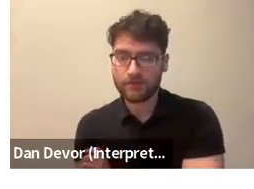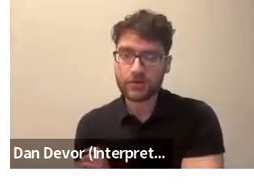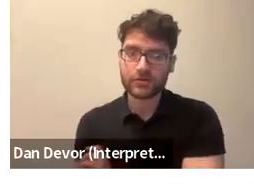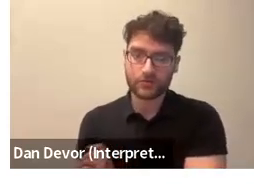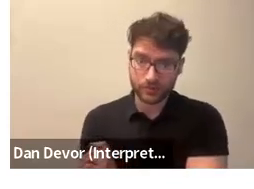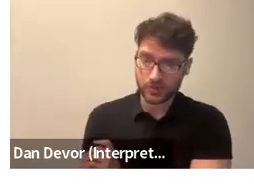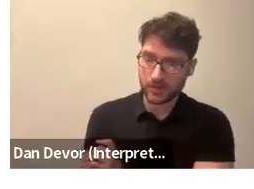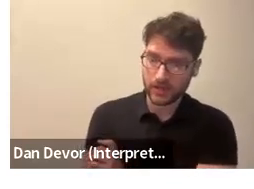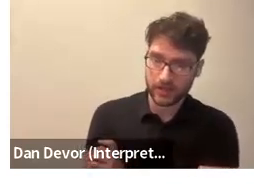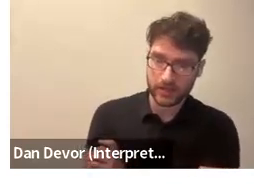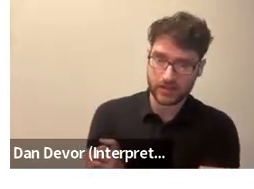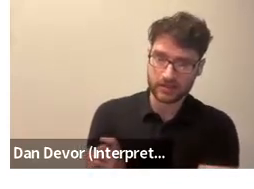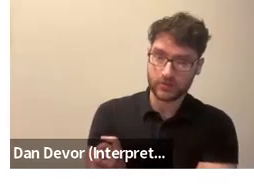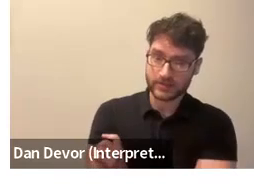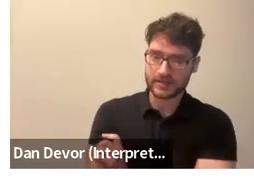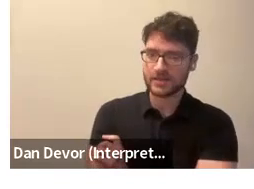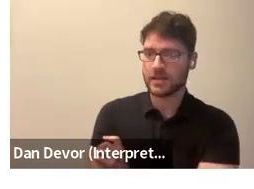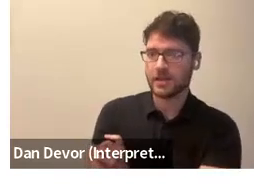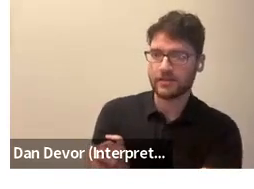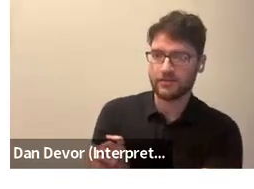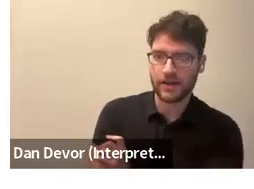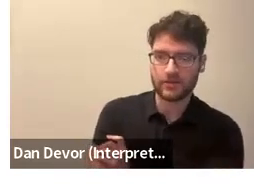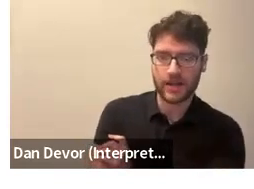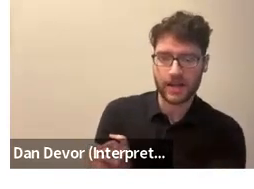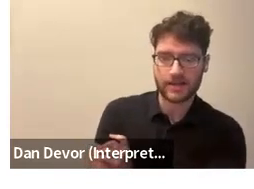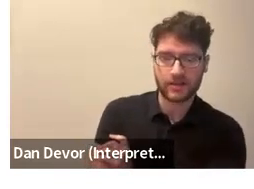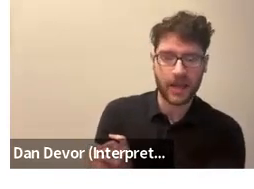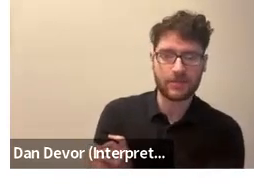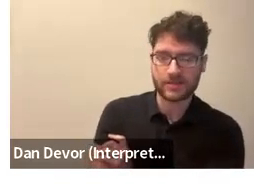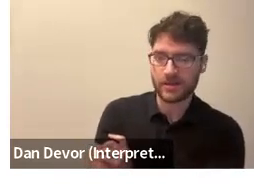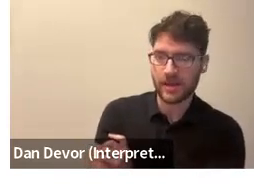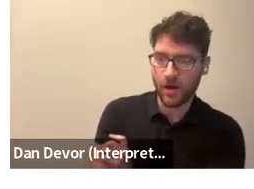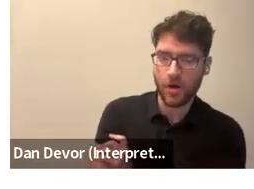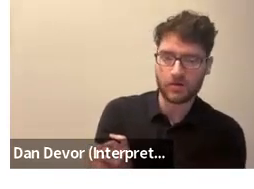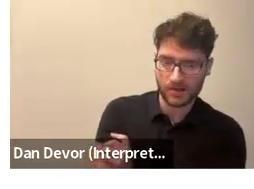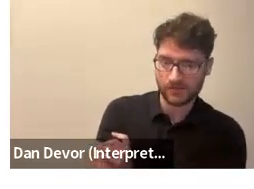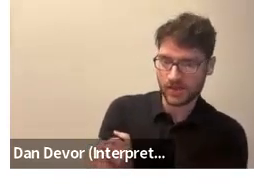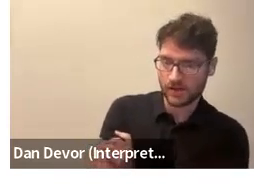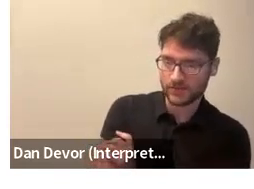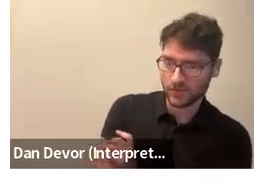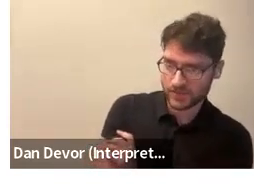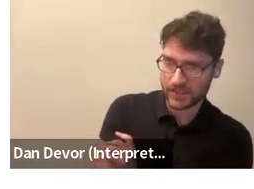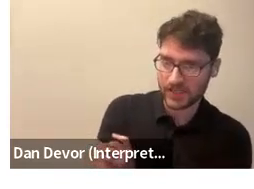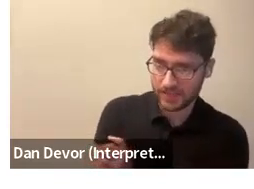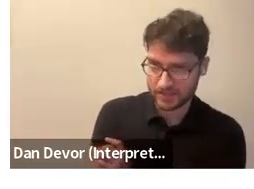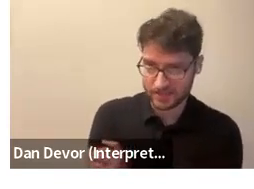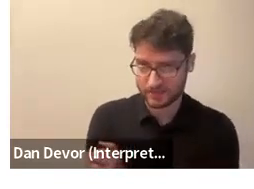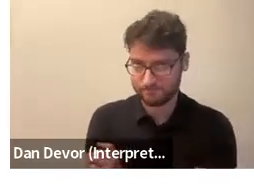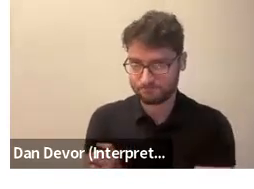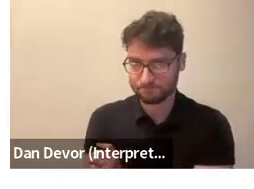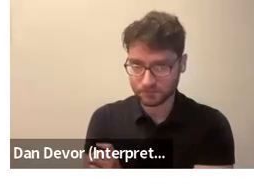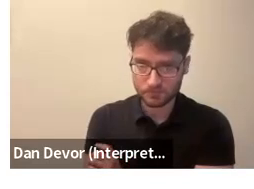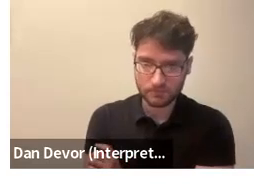same. Further research by linguists have found that ASL can be examined at all levels of linguistic